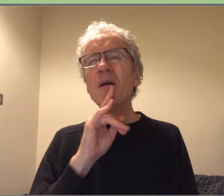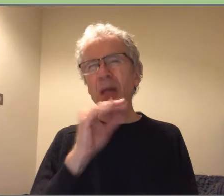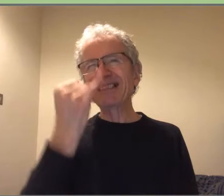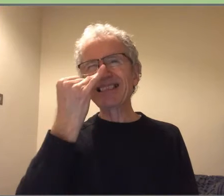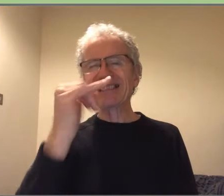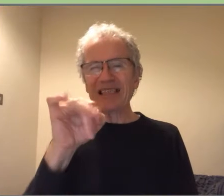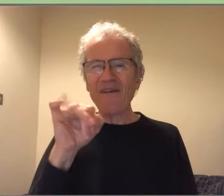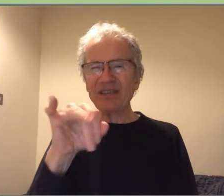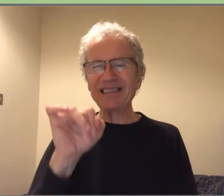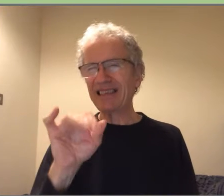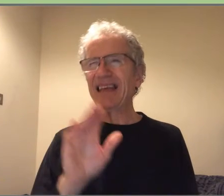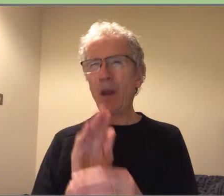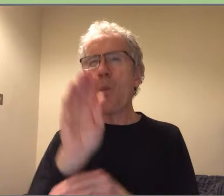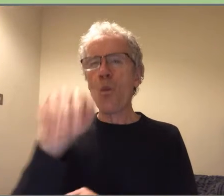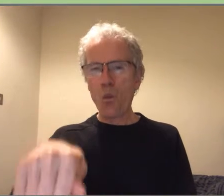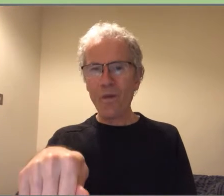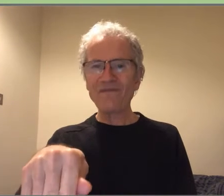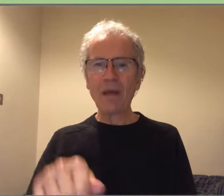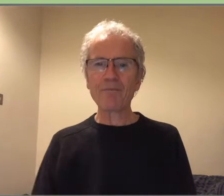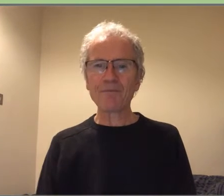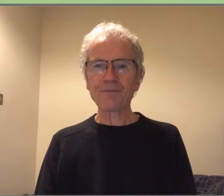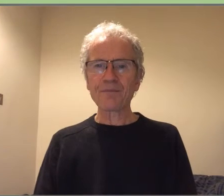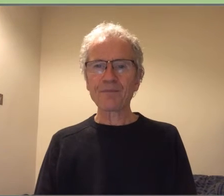People aged 70 and over.